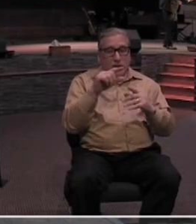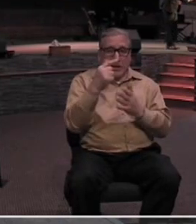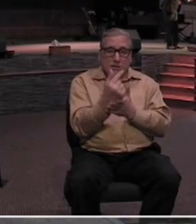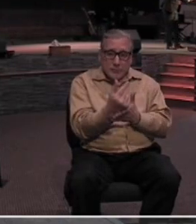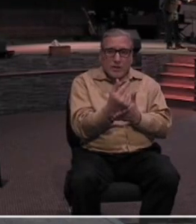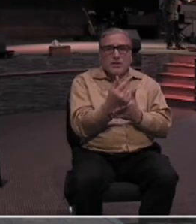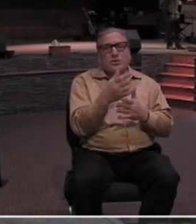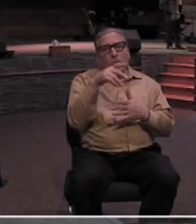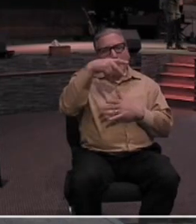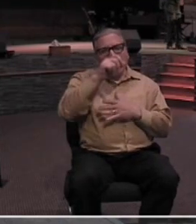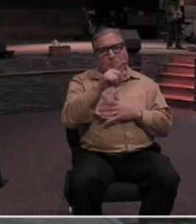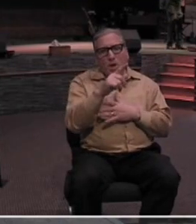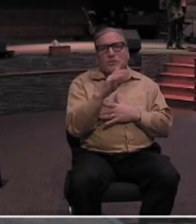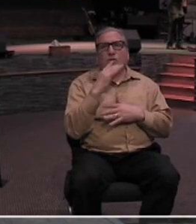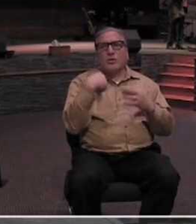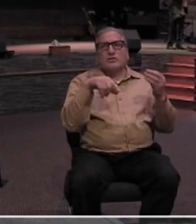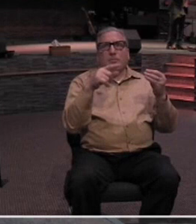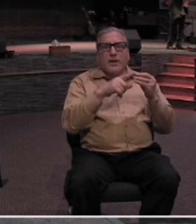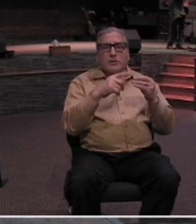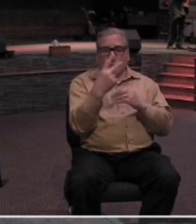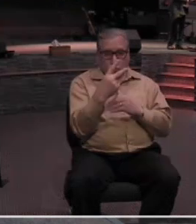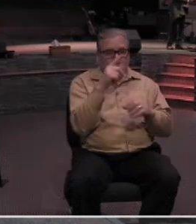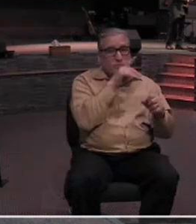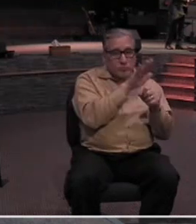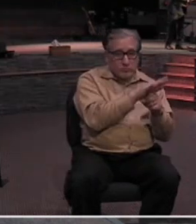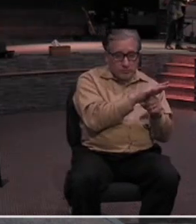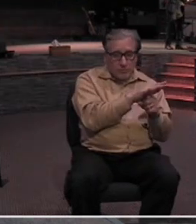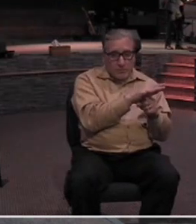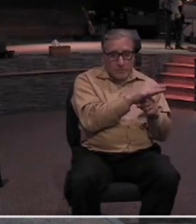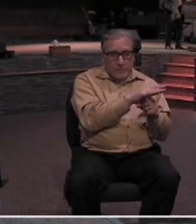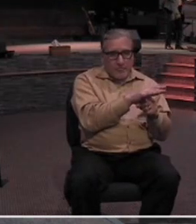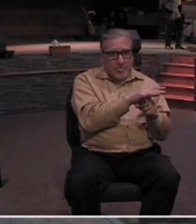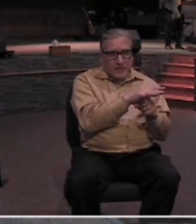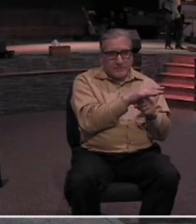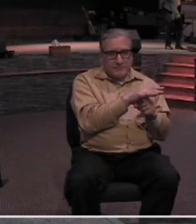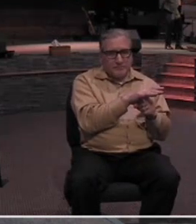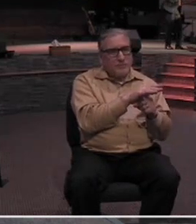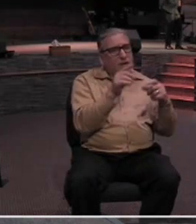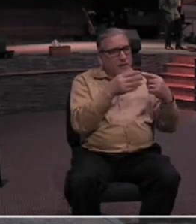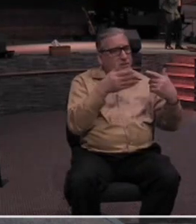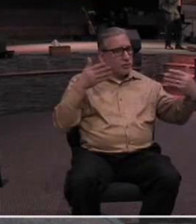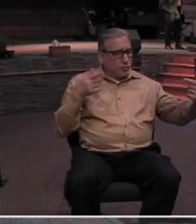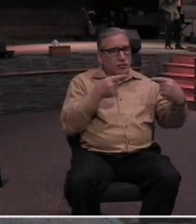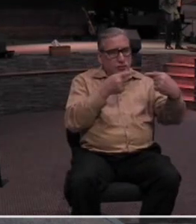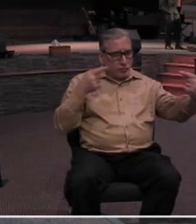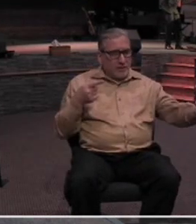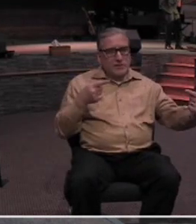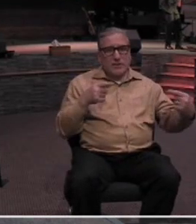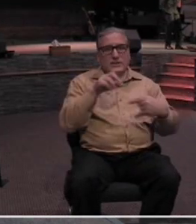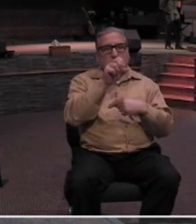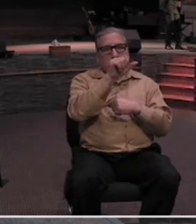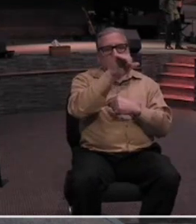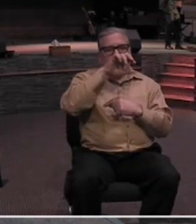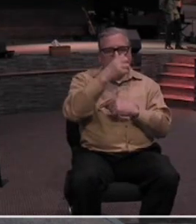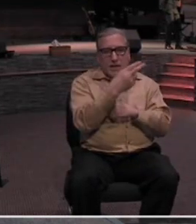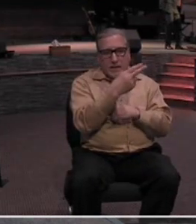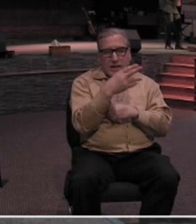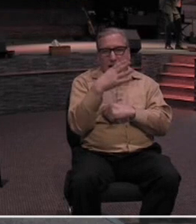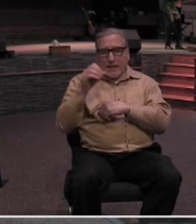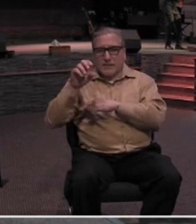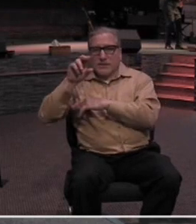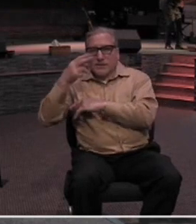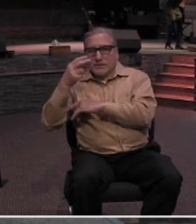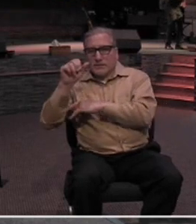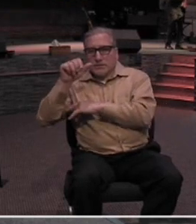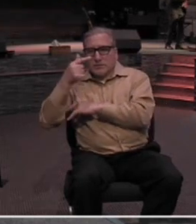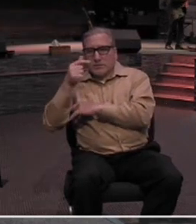analogy, speaks about two different covenants by figuratively contrasting Sarah and her maidservant Hagar, with